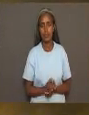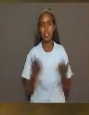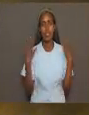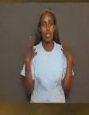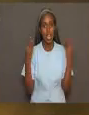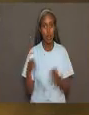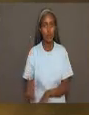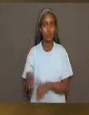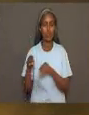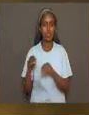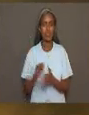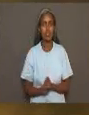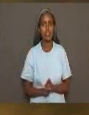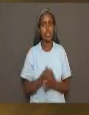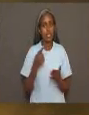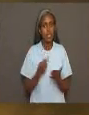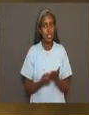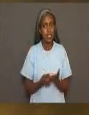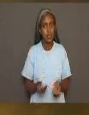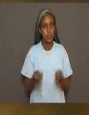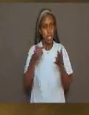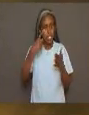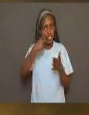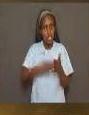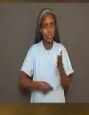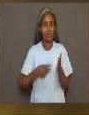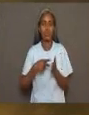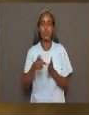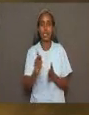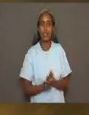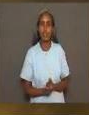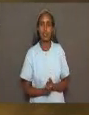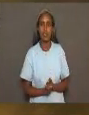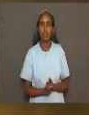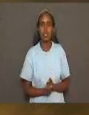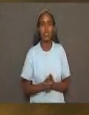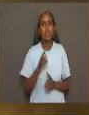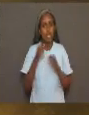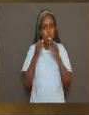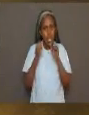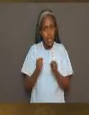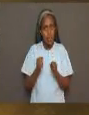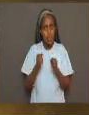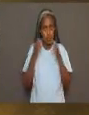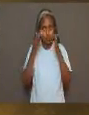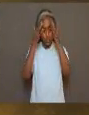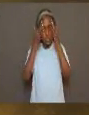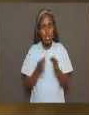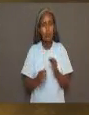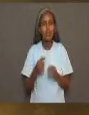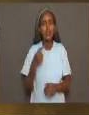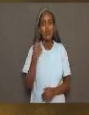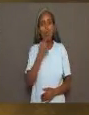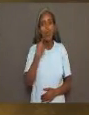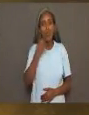Hello, students. There is much tax to be paid. Were you able to determine who must